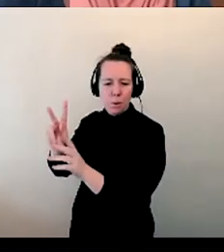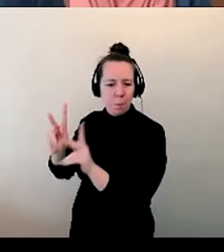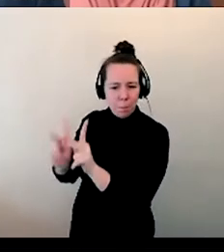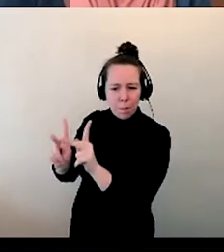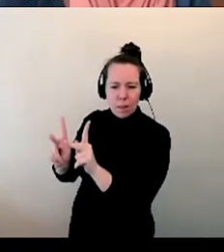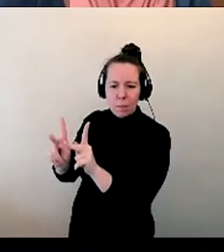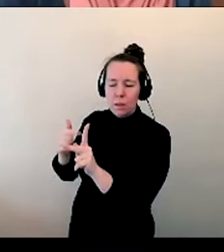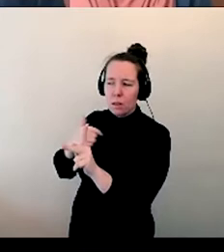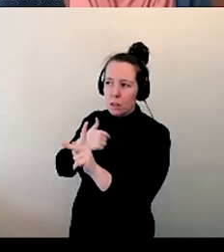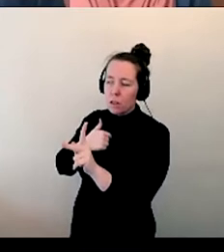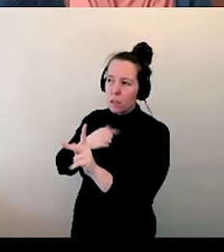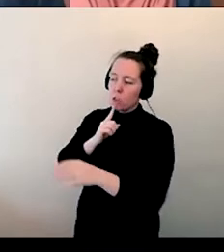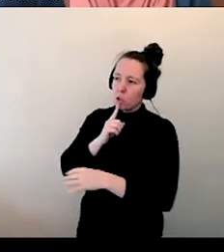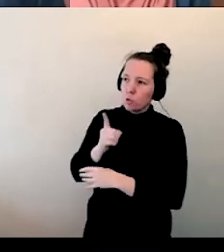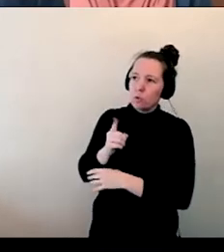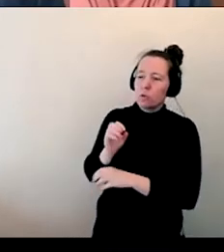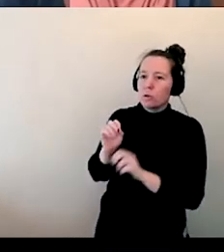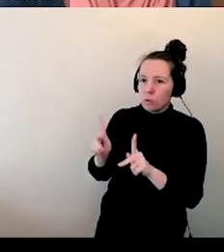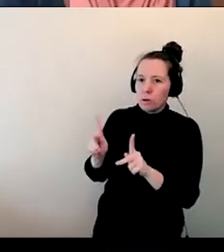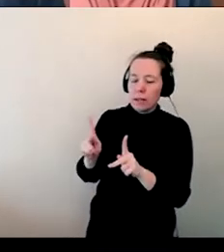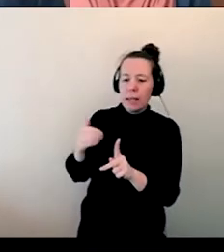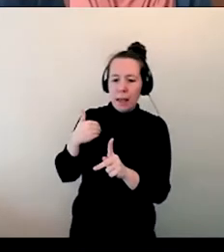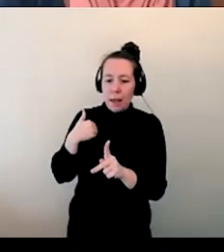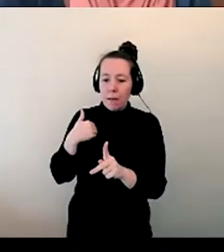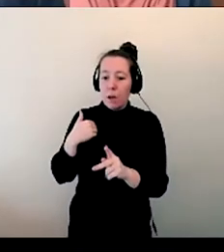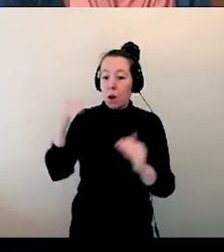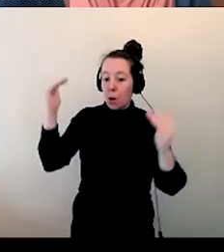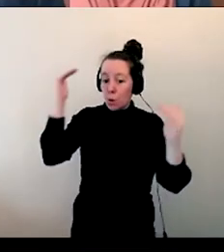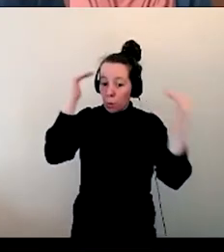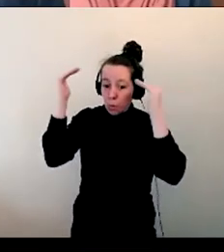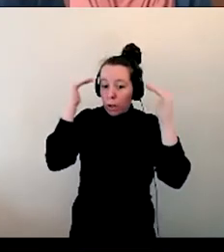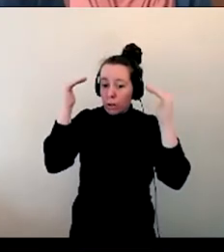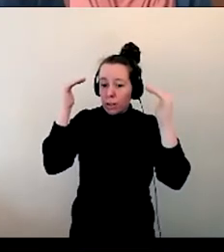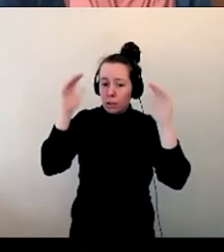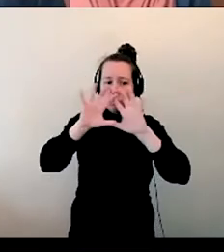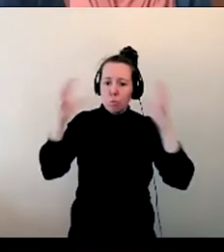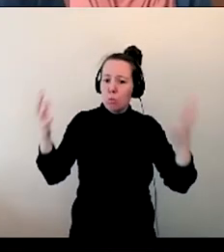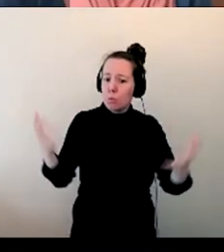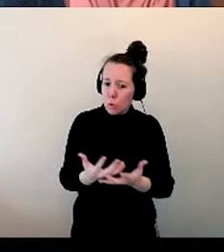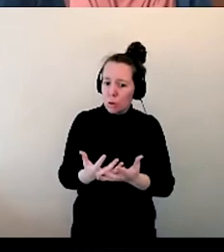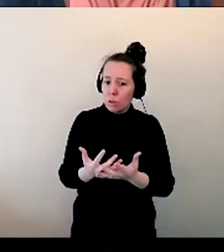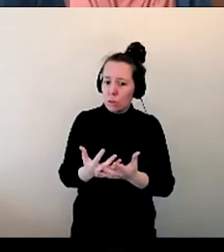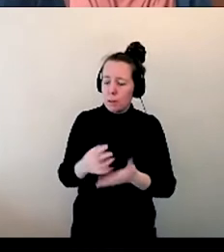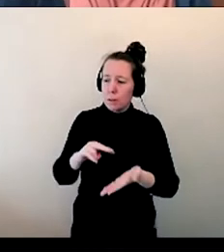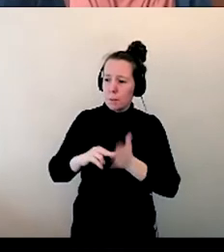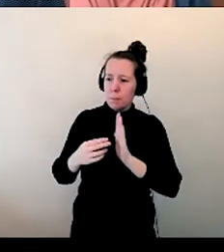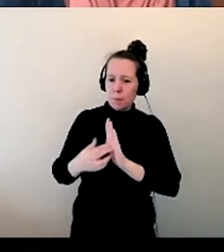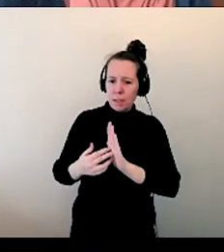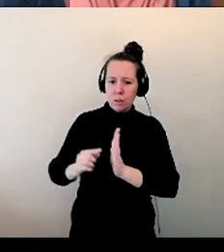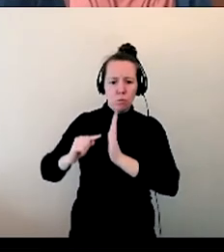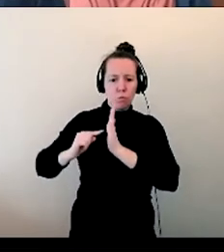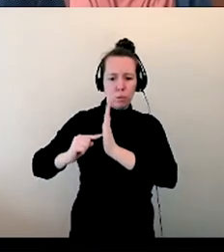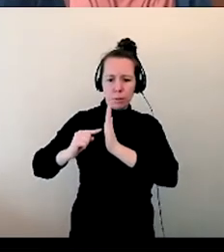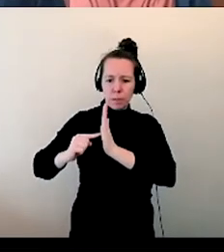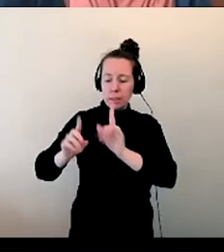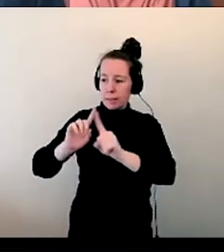that I read were very socially conscious and promoted a very good representation, rather than having